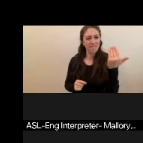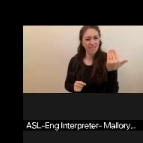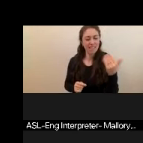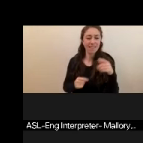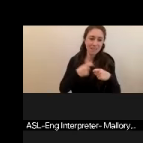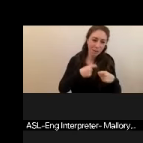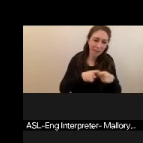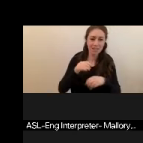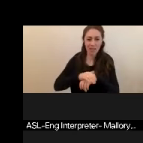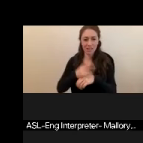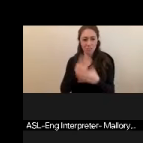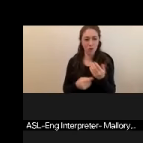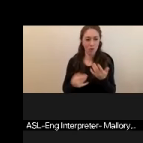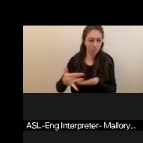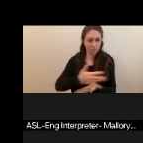and English.